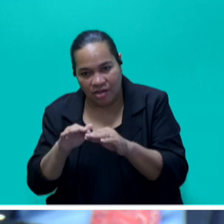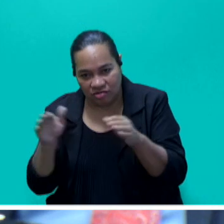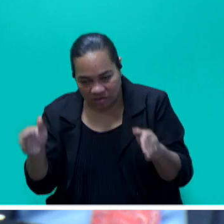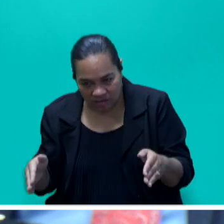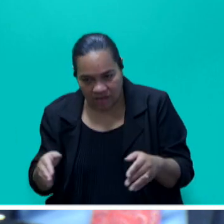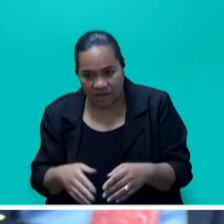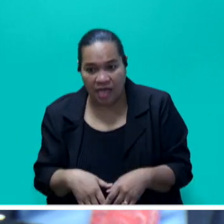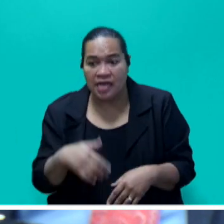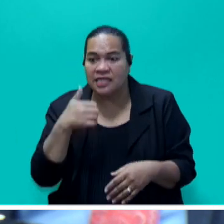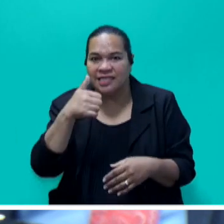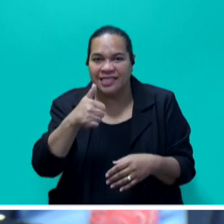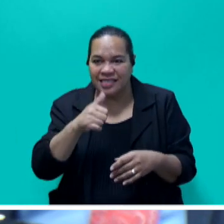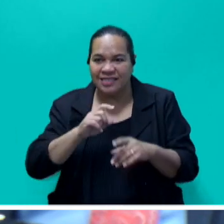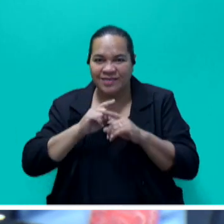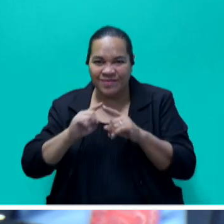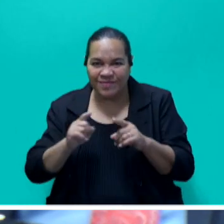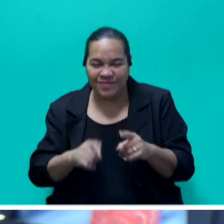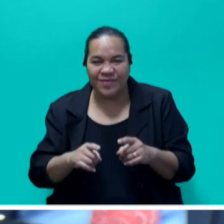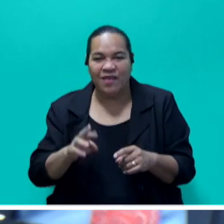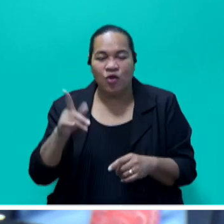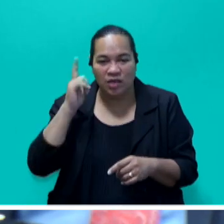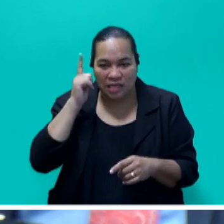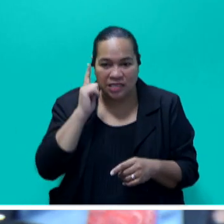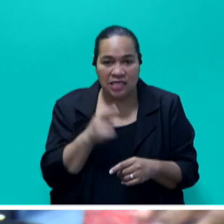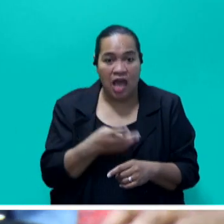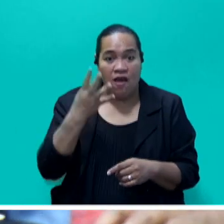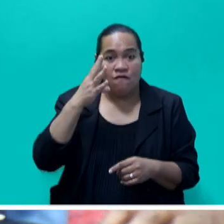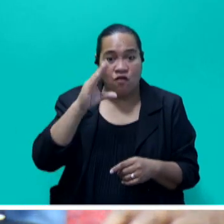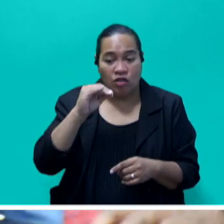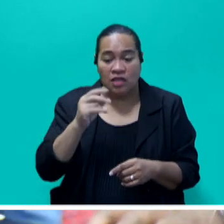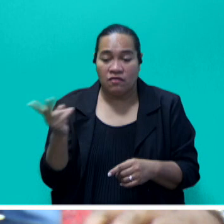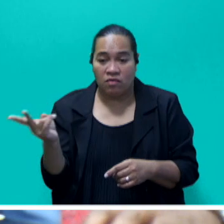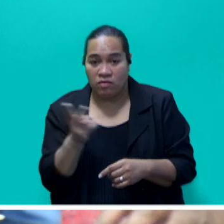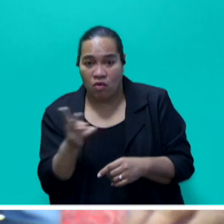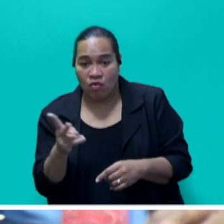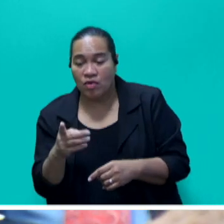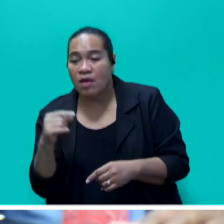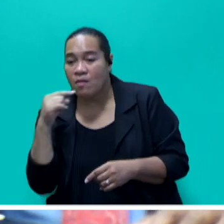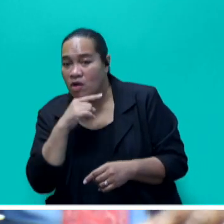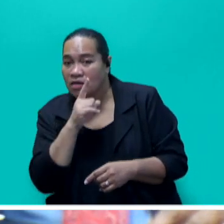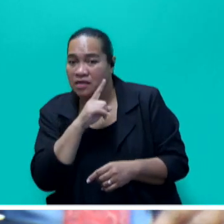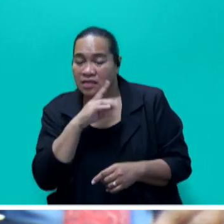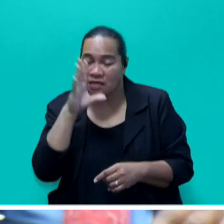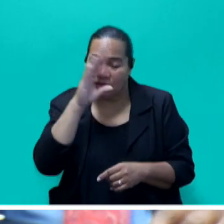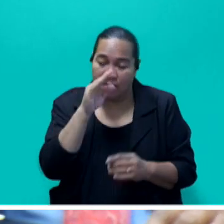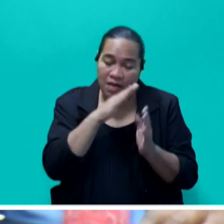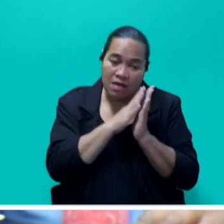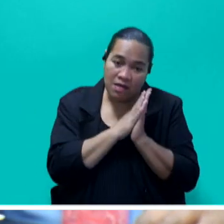and chairs for teachers, 40 double bunks for male and female dormitories, and dining hall